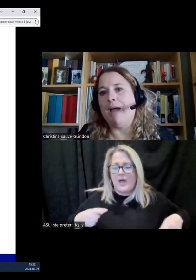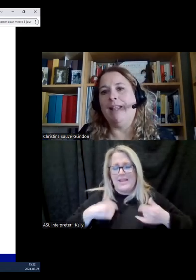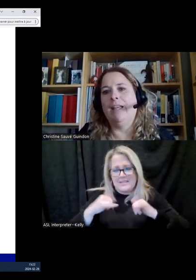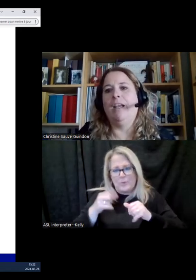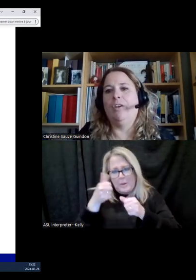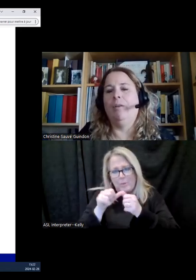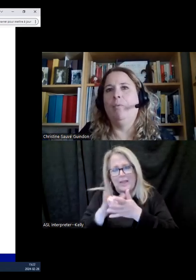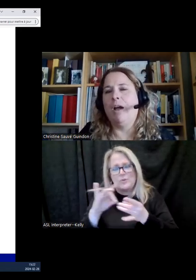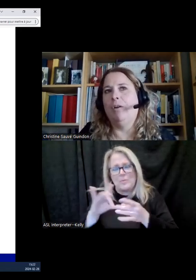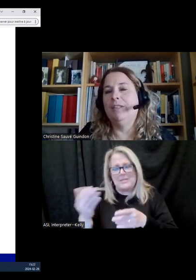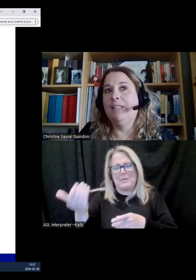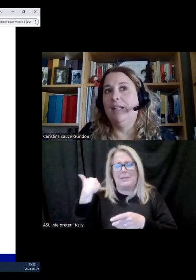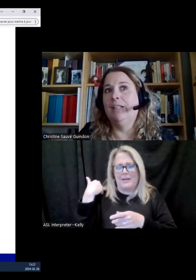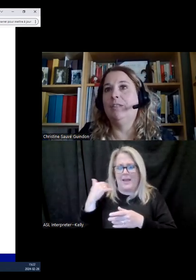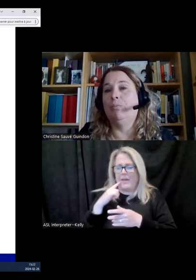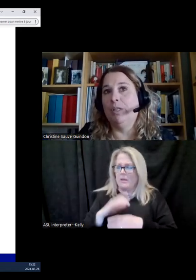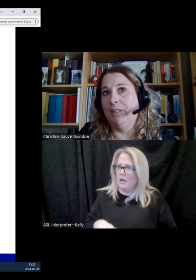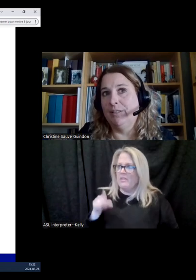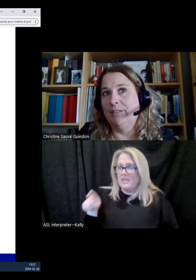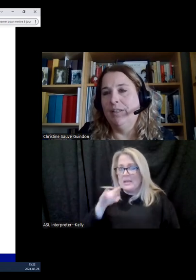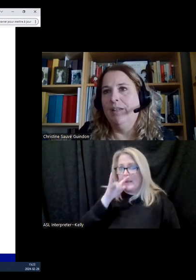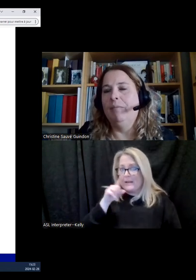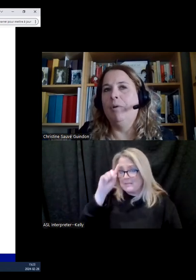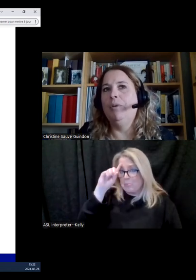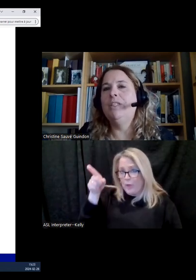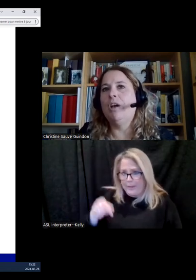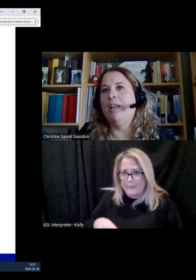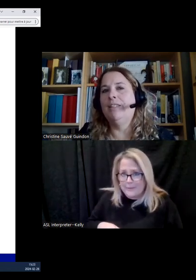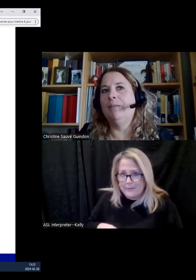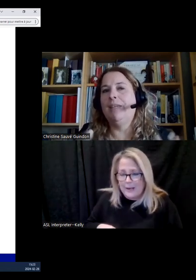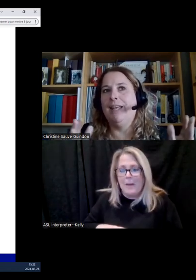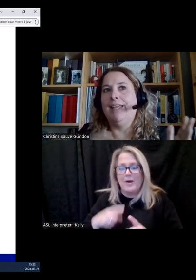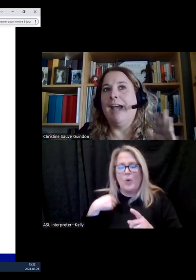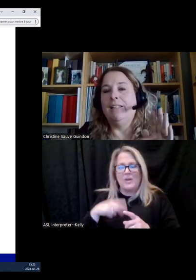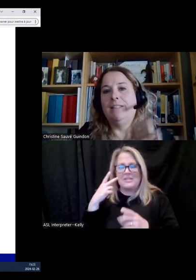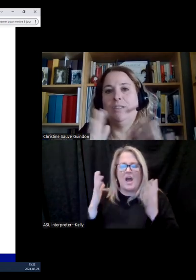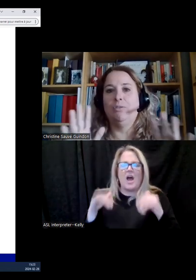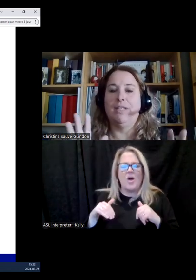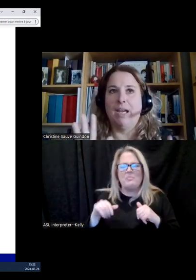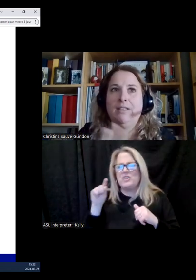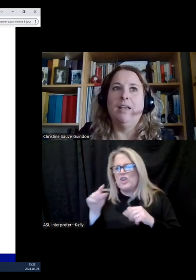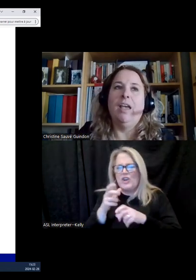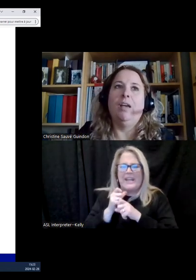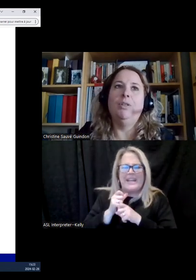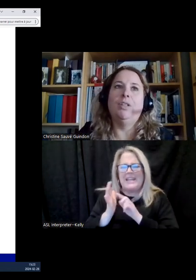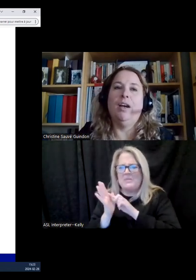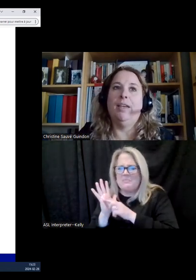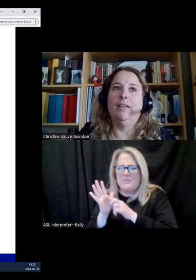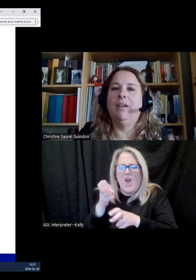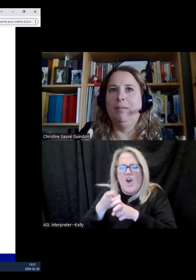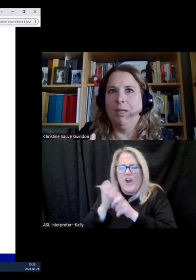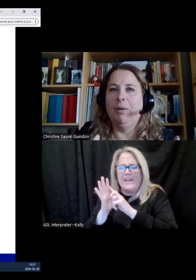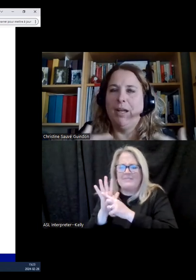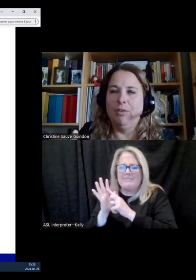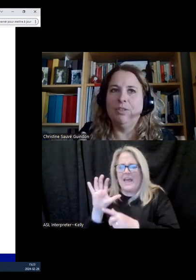because back then I thought, wow, this kid is brilliant. But we saw it as him getting calluses to his hands. And we saw